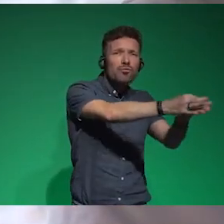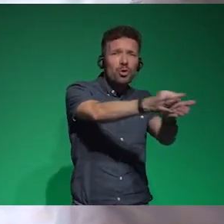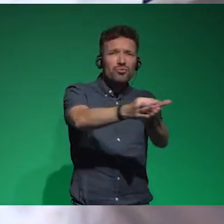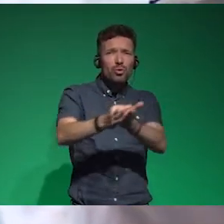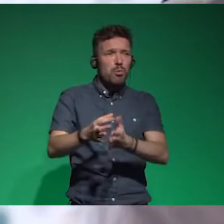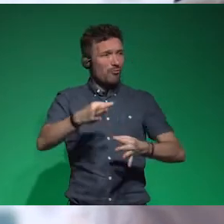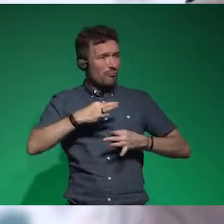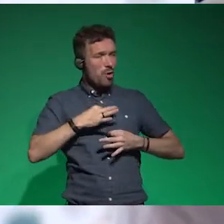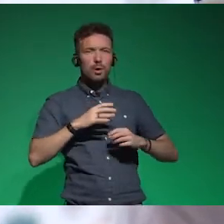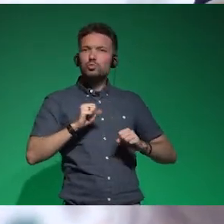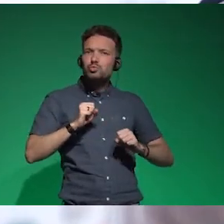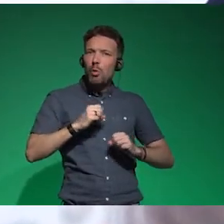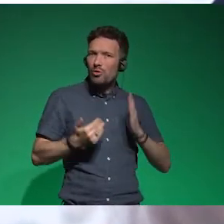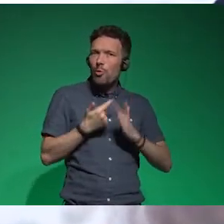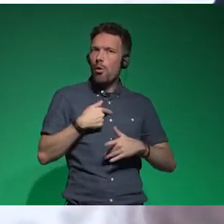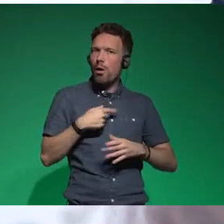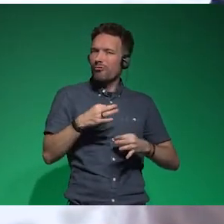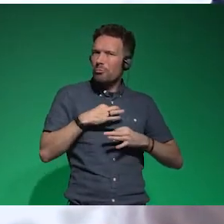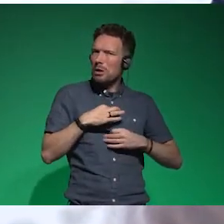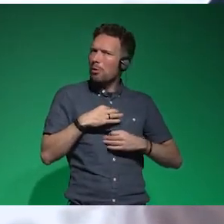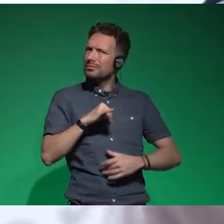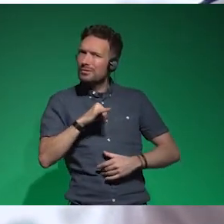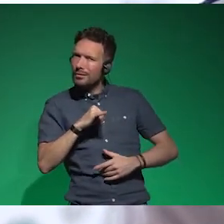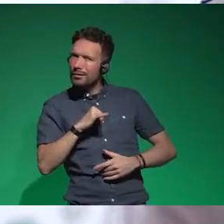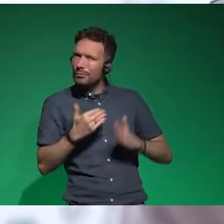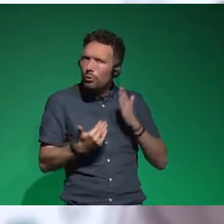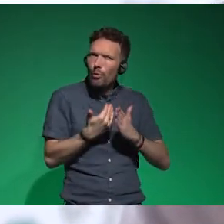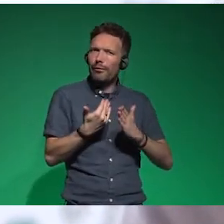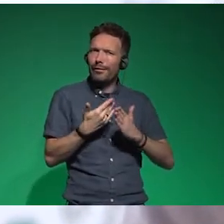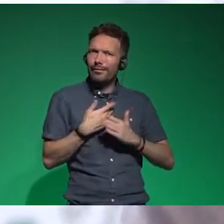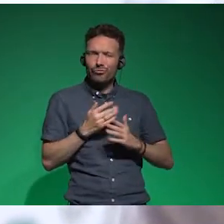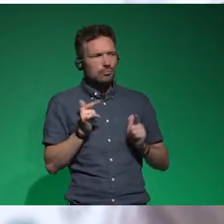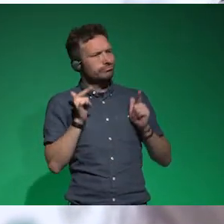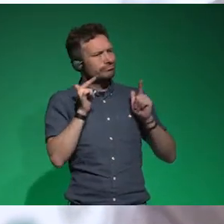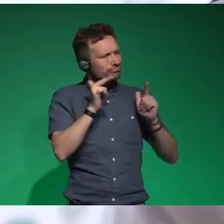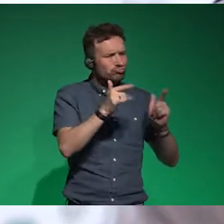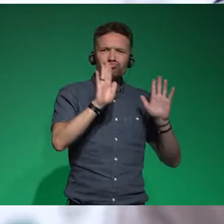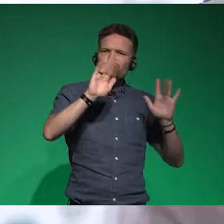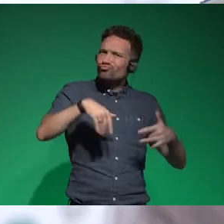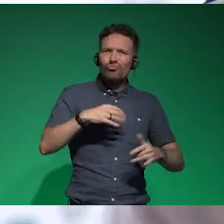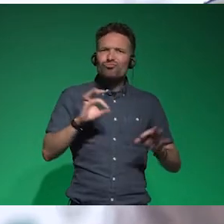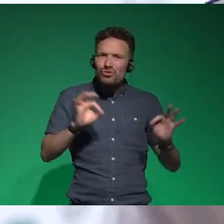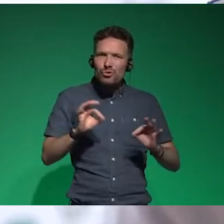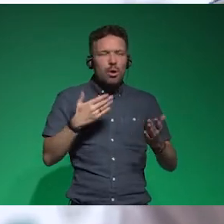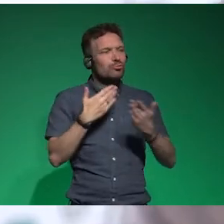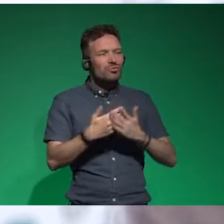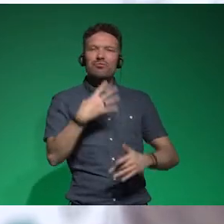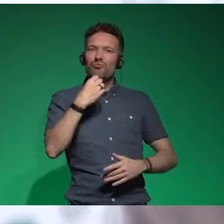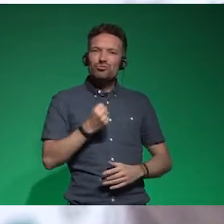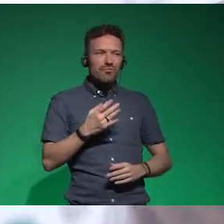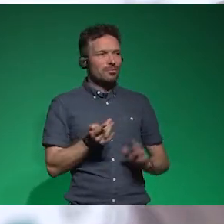this camping ground in the mountain of Sukabumi, in city of one small